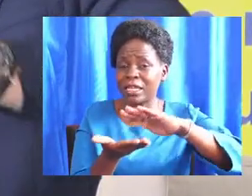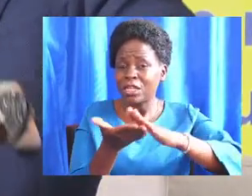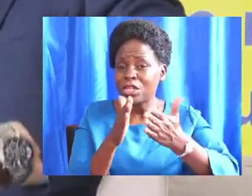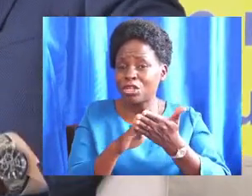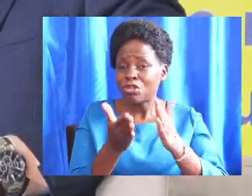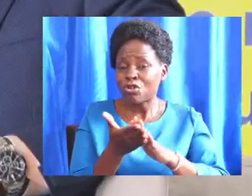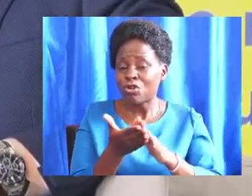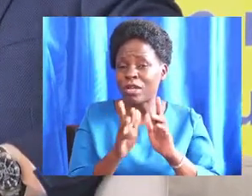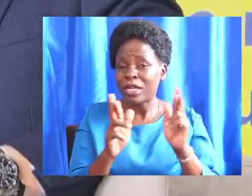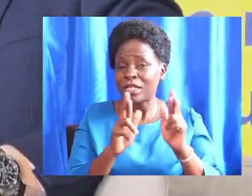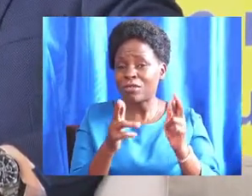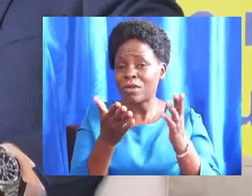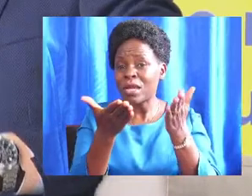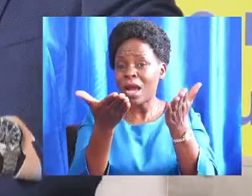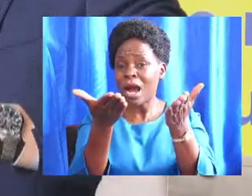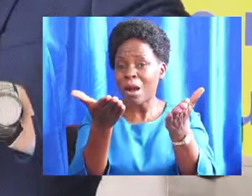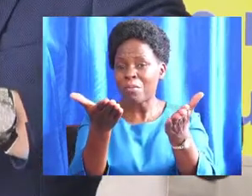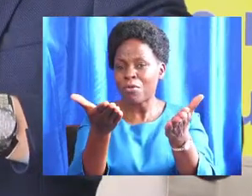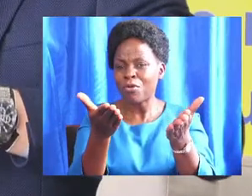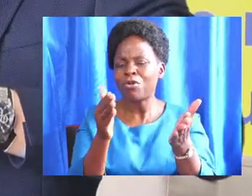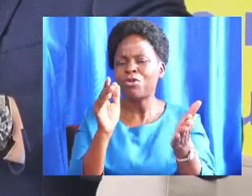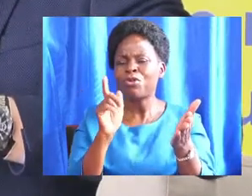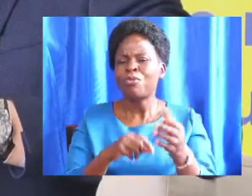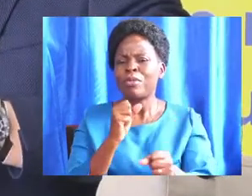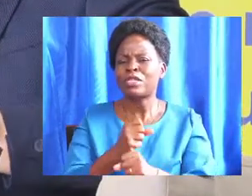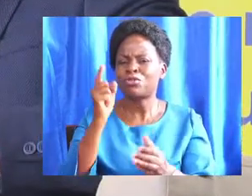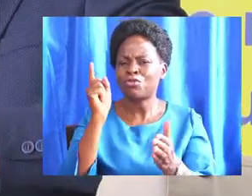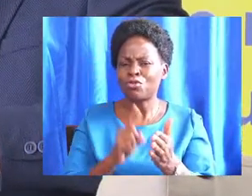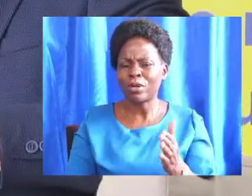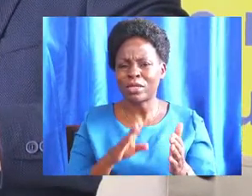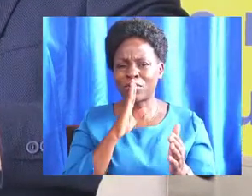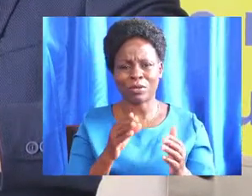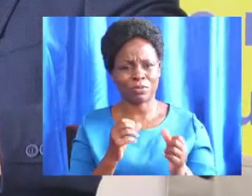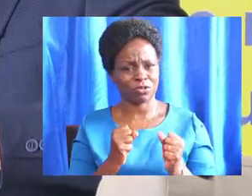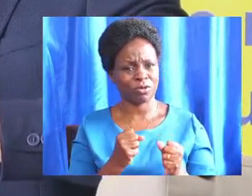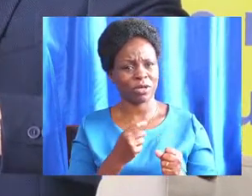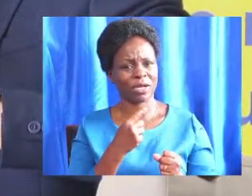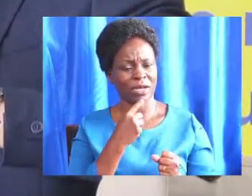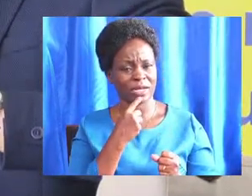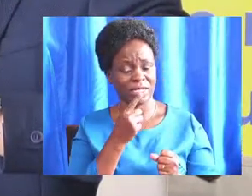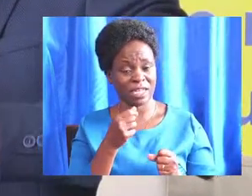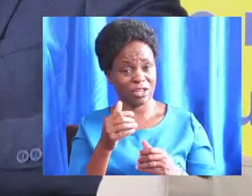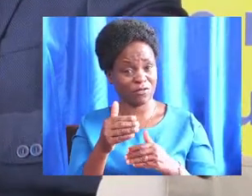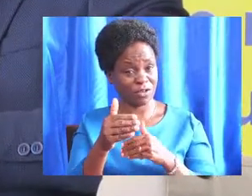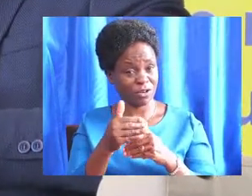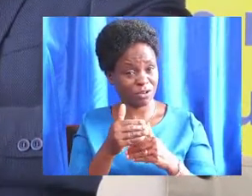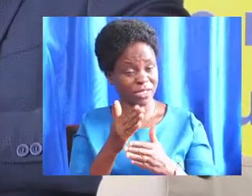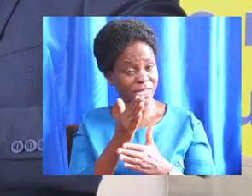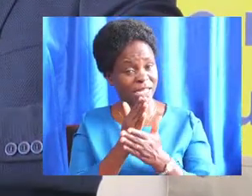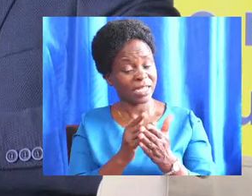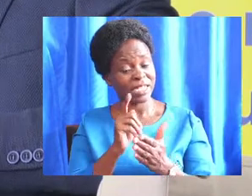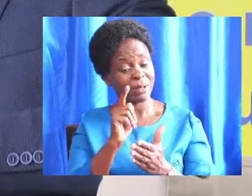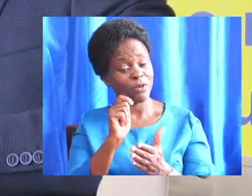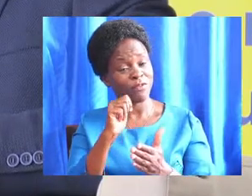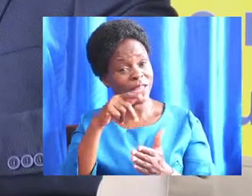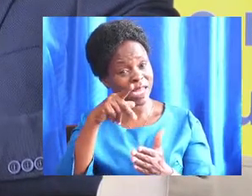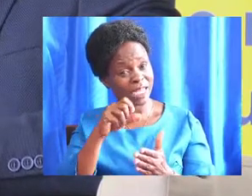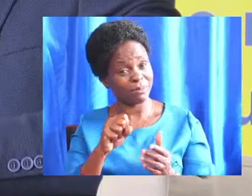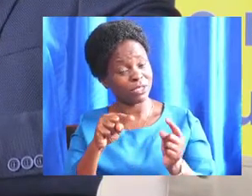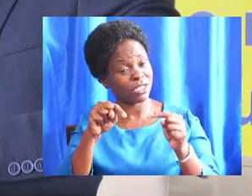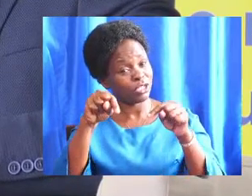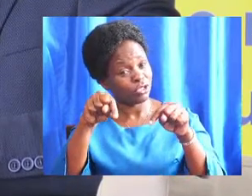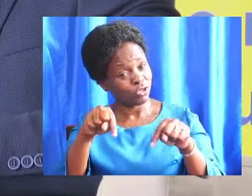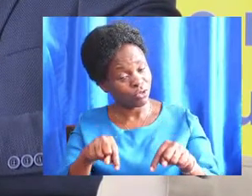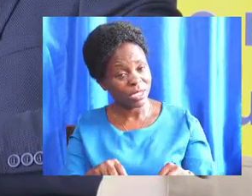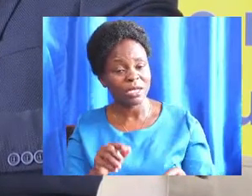the sector, what is it that you must do to keep strong, to stay afloat? Those are some of the tips the panelists today are going